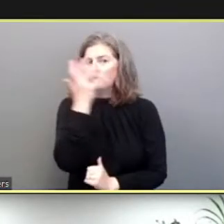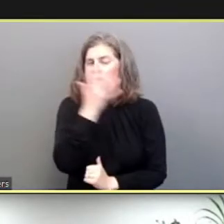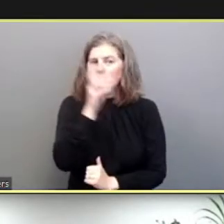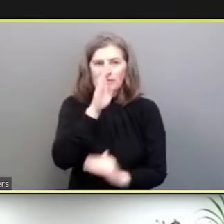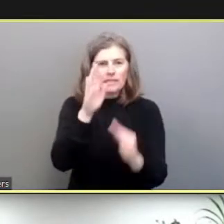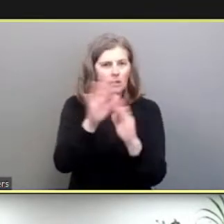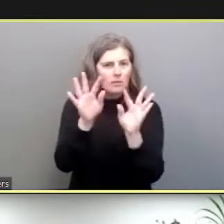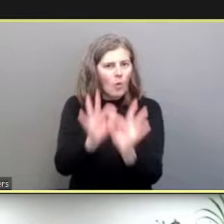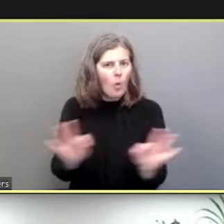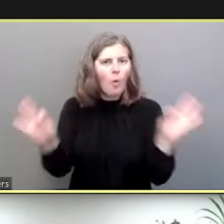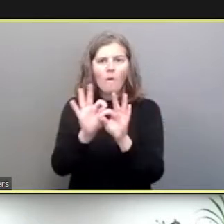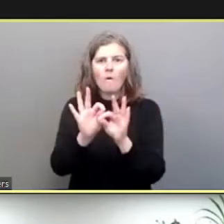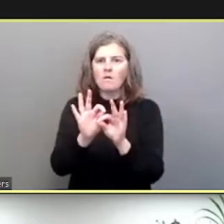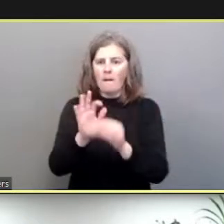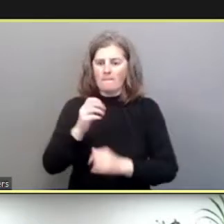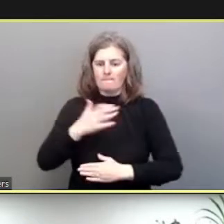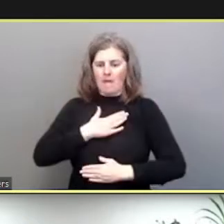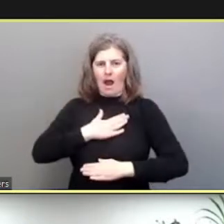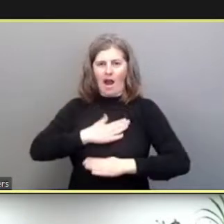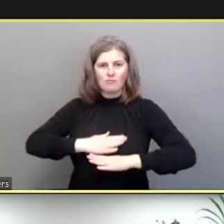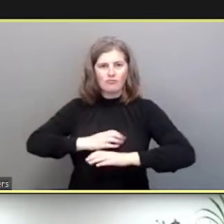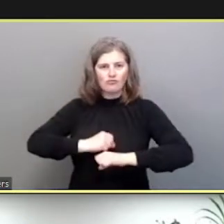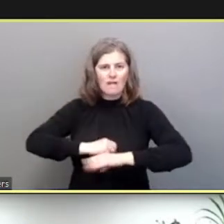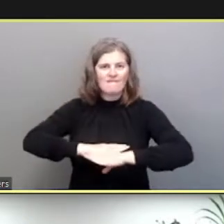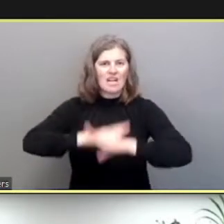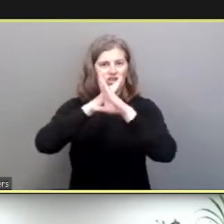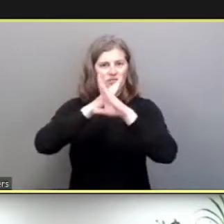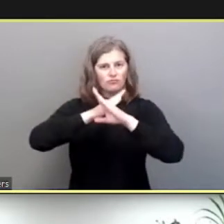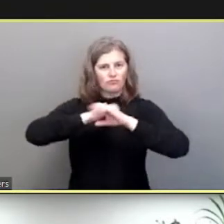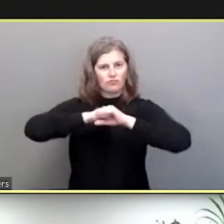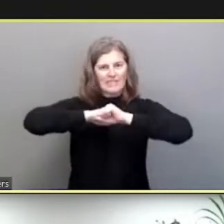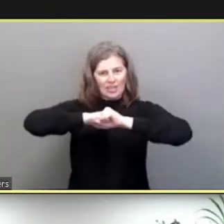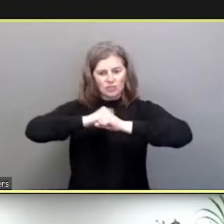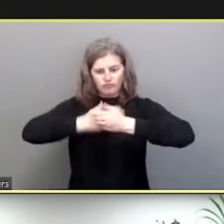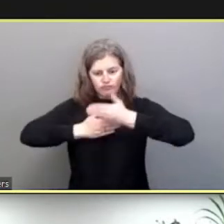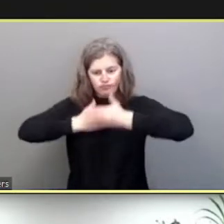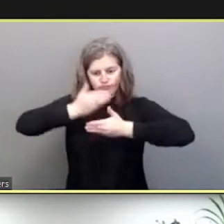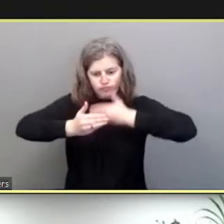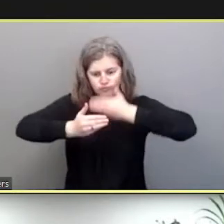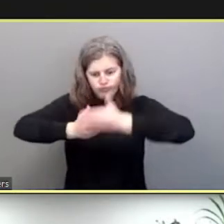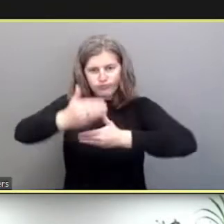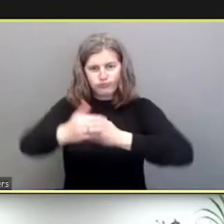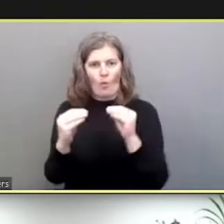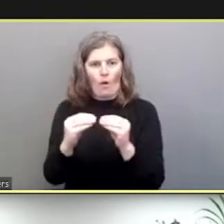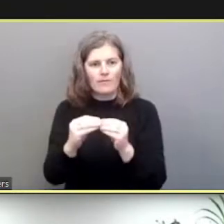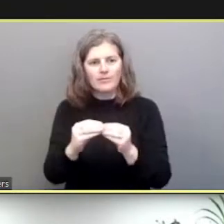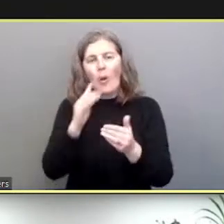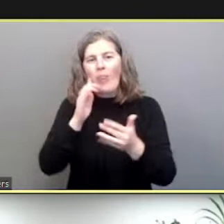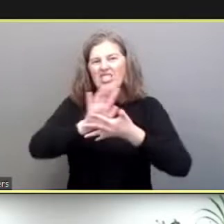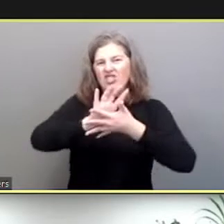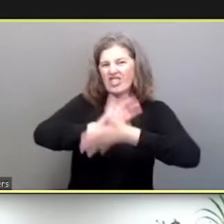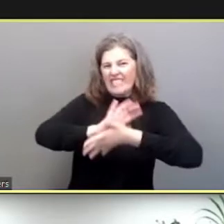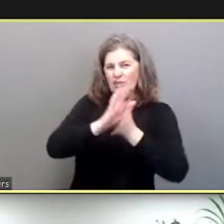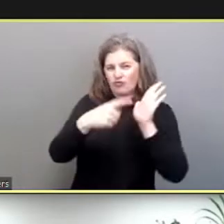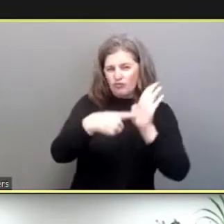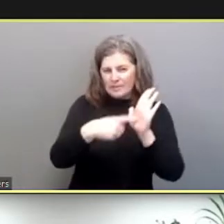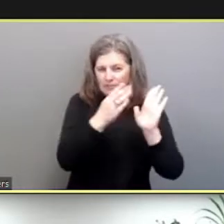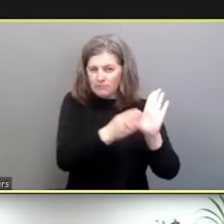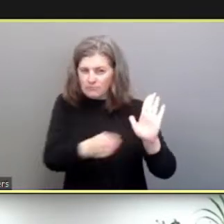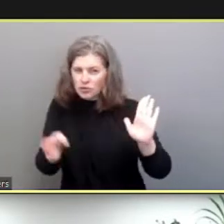to layer our prevention measures. So I think the Swiss